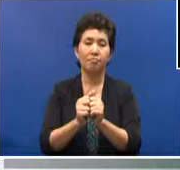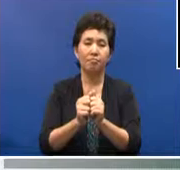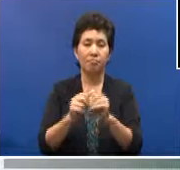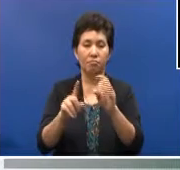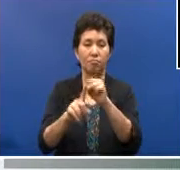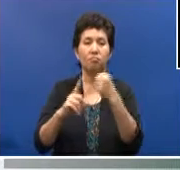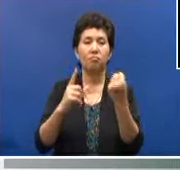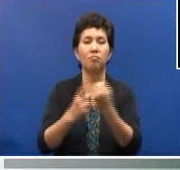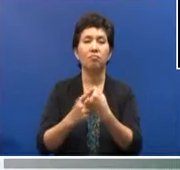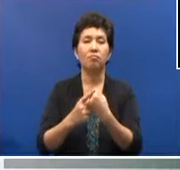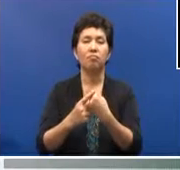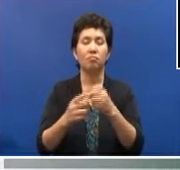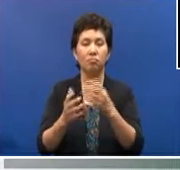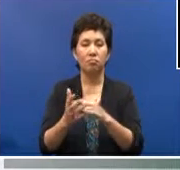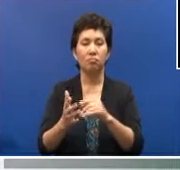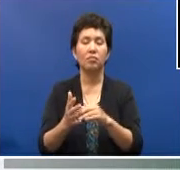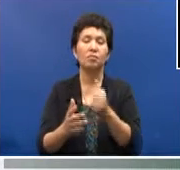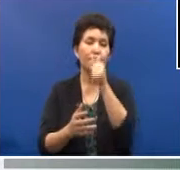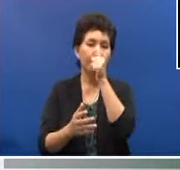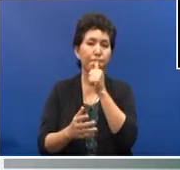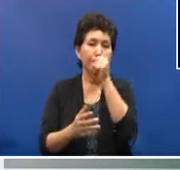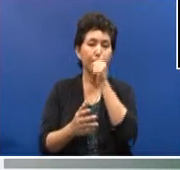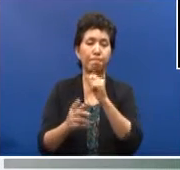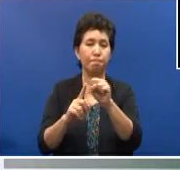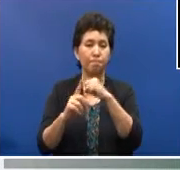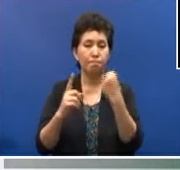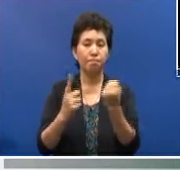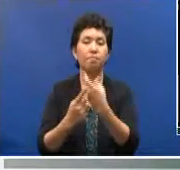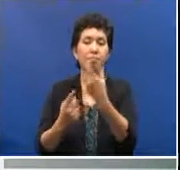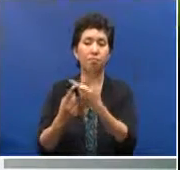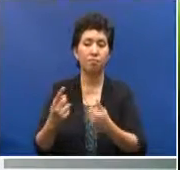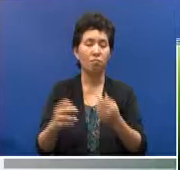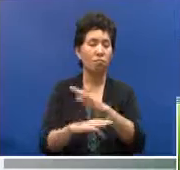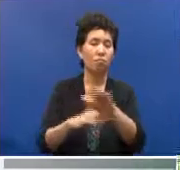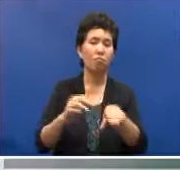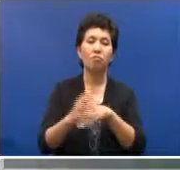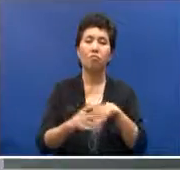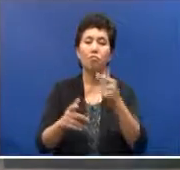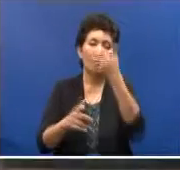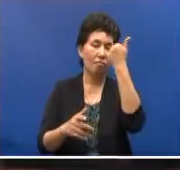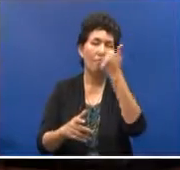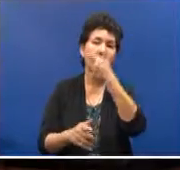the nation suffers economically, socially, and also politically.